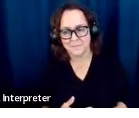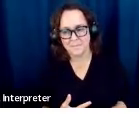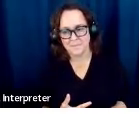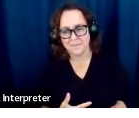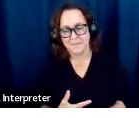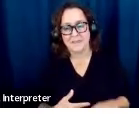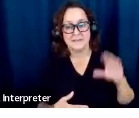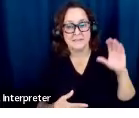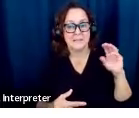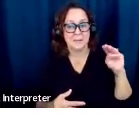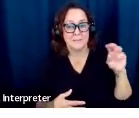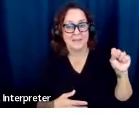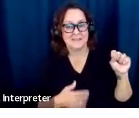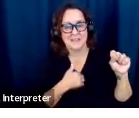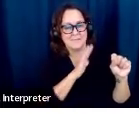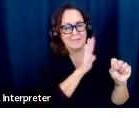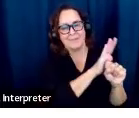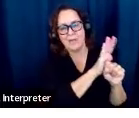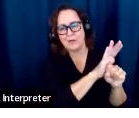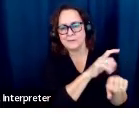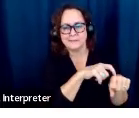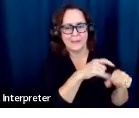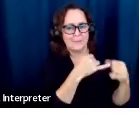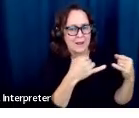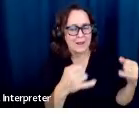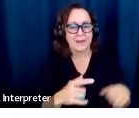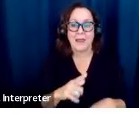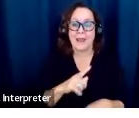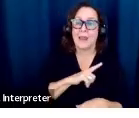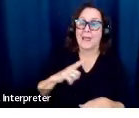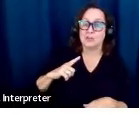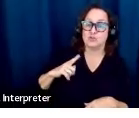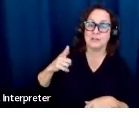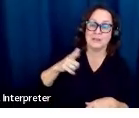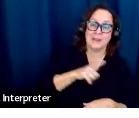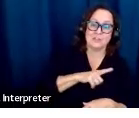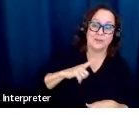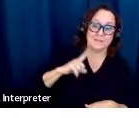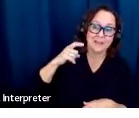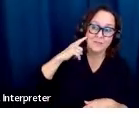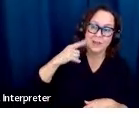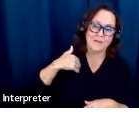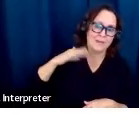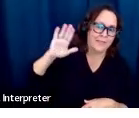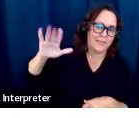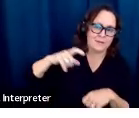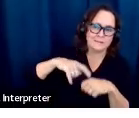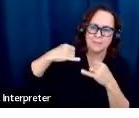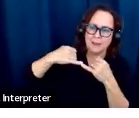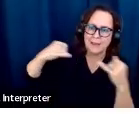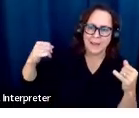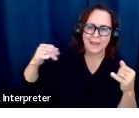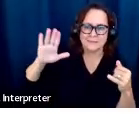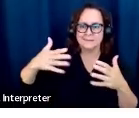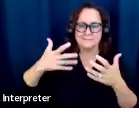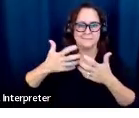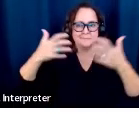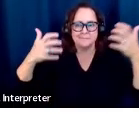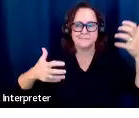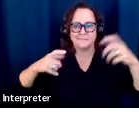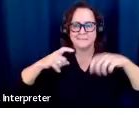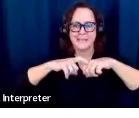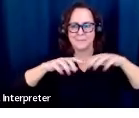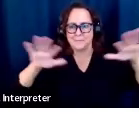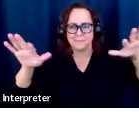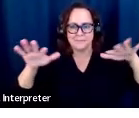CMS has their own timeline, the legislature has their own timeline. But we're working very hard to get it out the